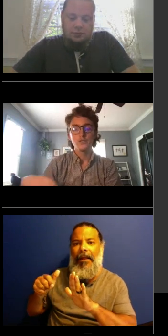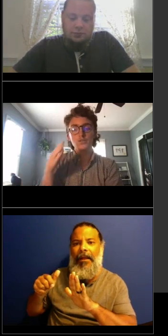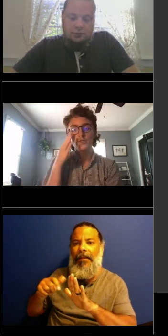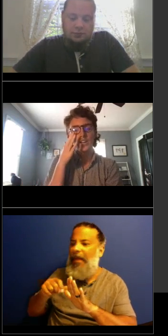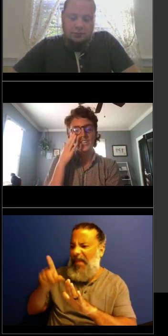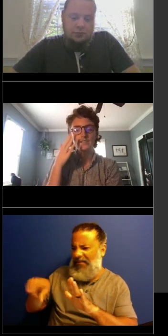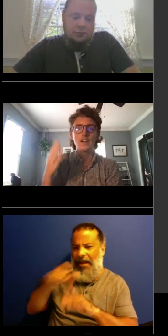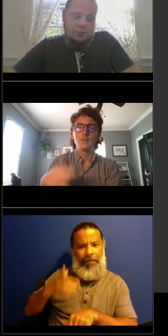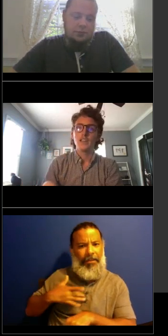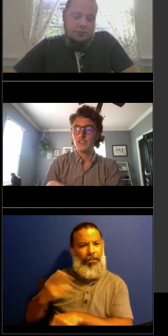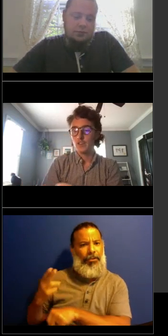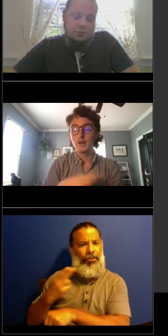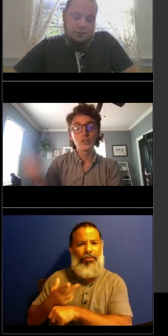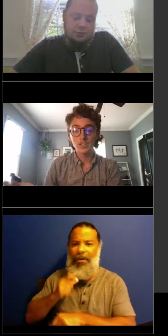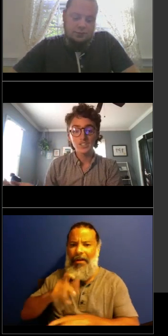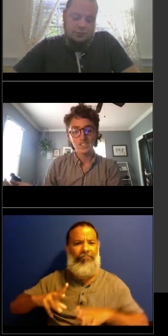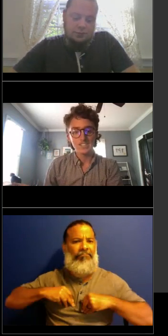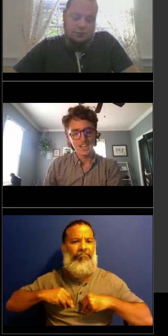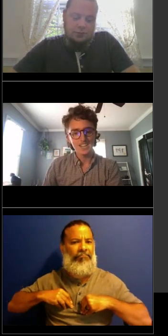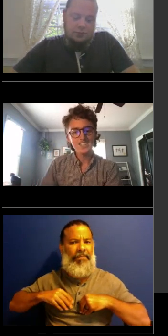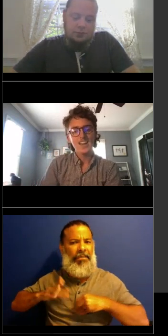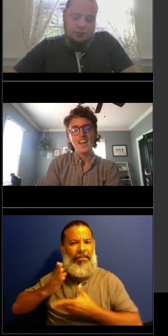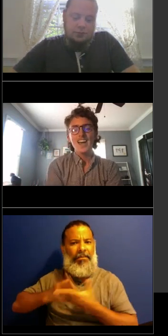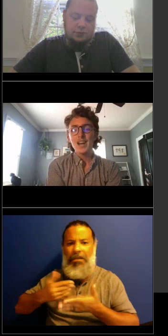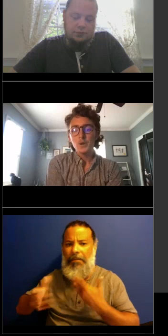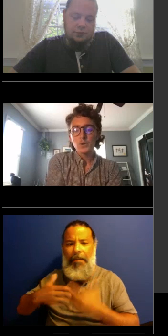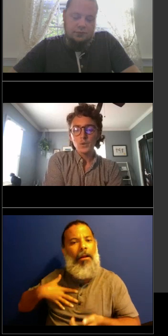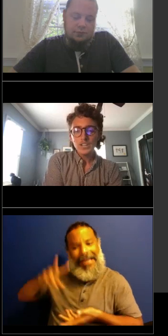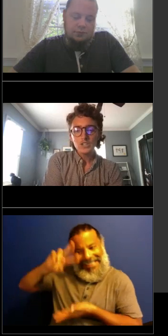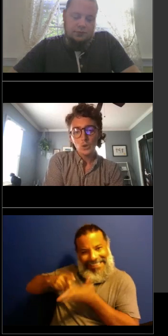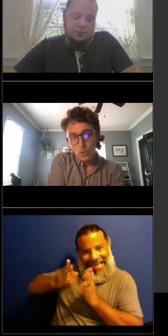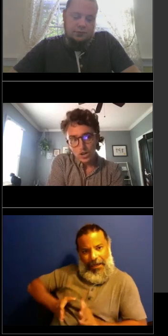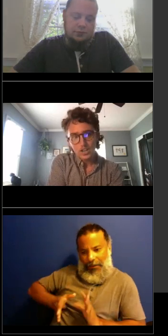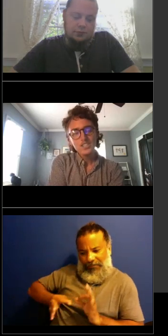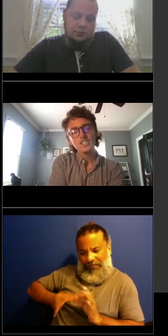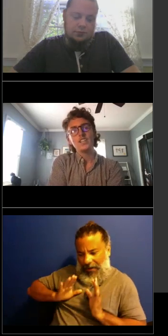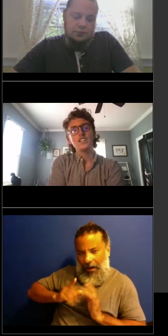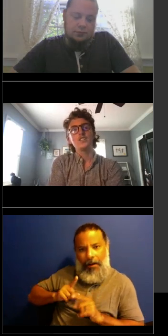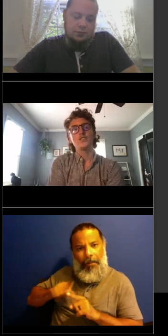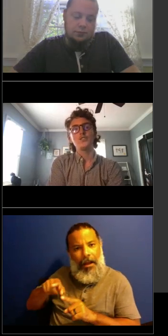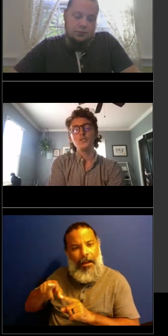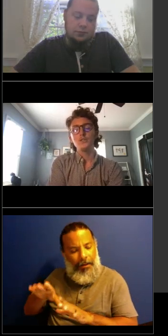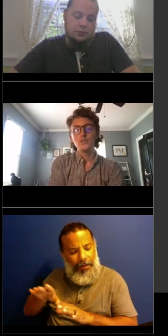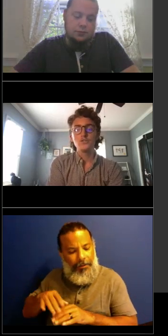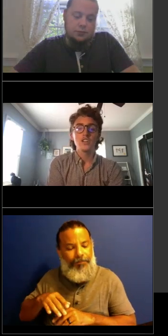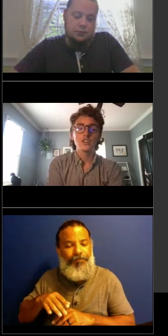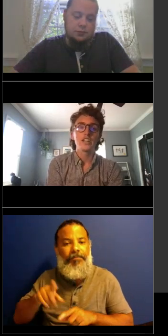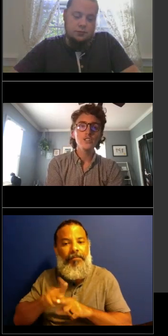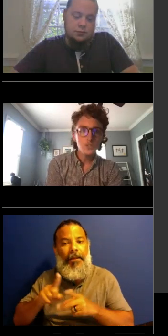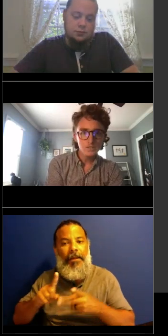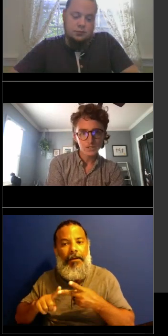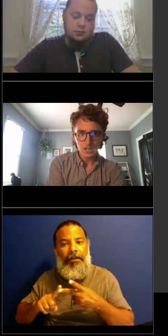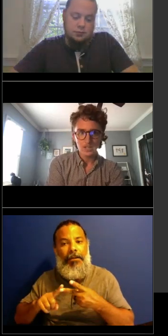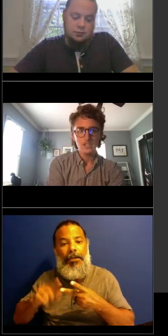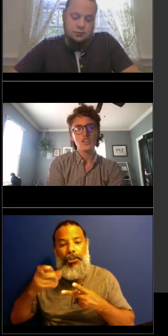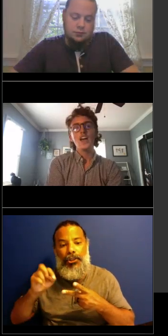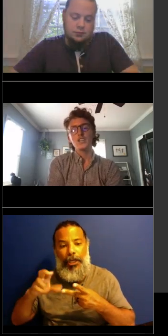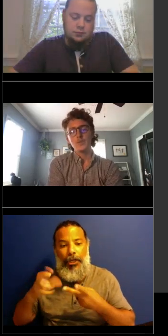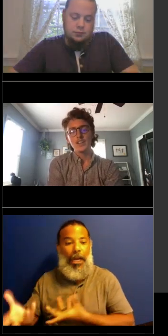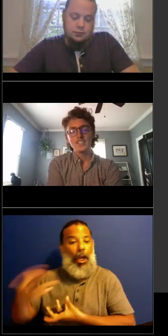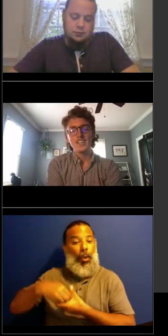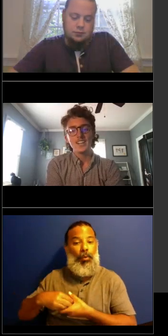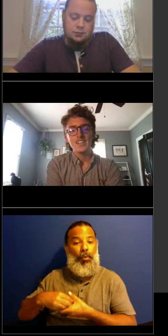don't use or identify with, regardless of intent. And what we're working towards is to use gender inclusive